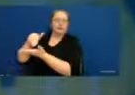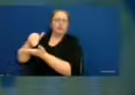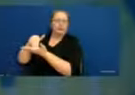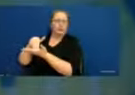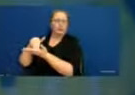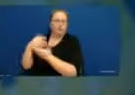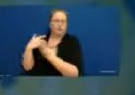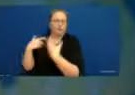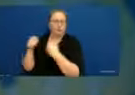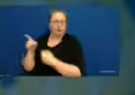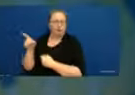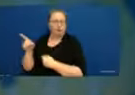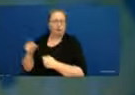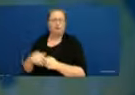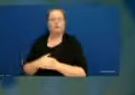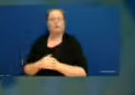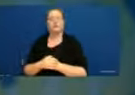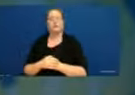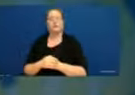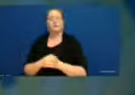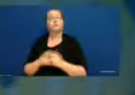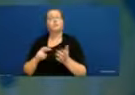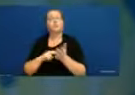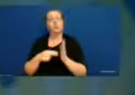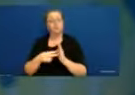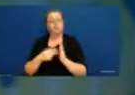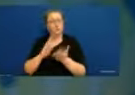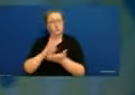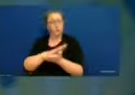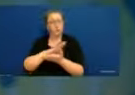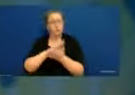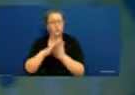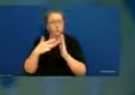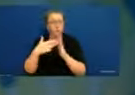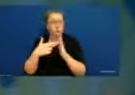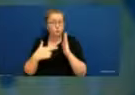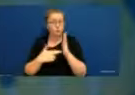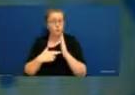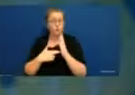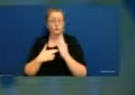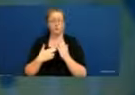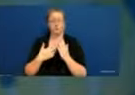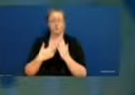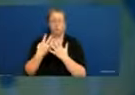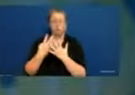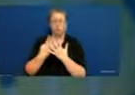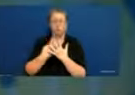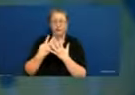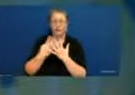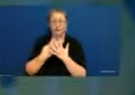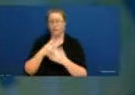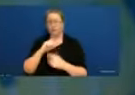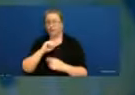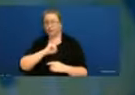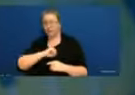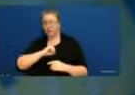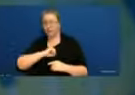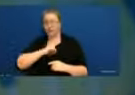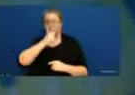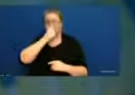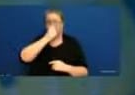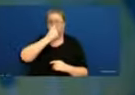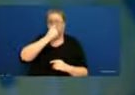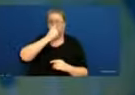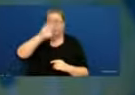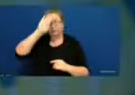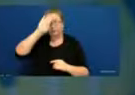health. So what that tells us is that the measures that we have in place, and particularly screening out people who are